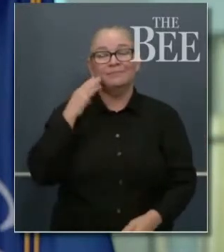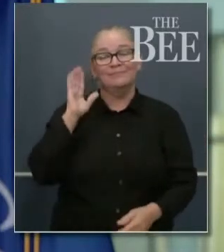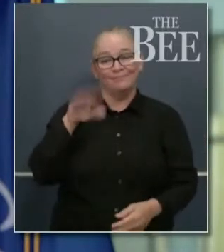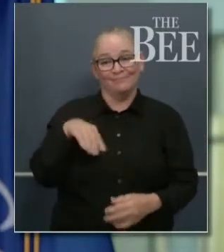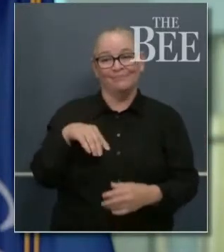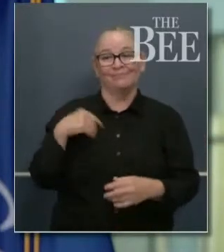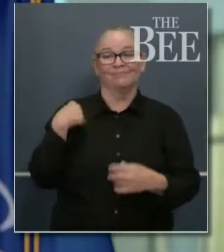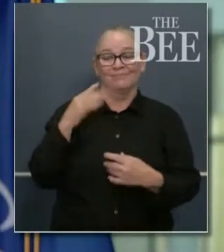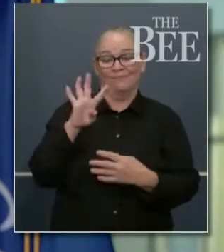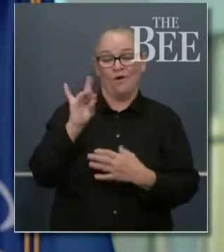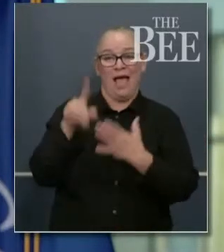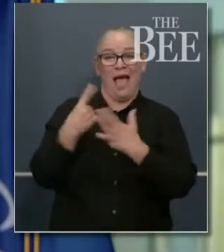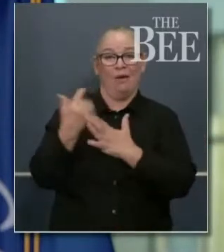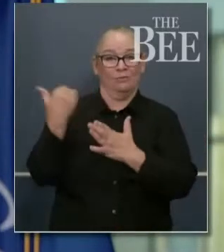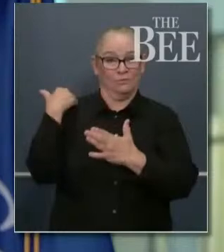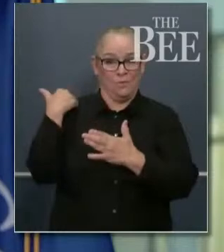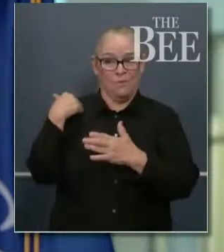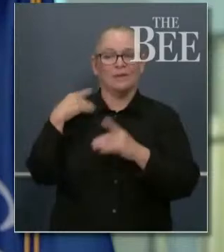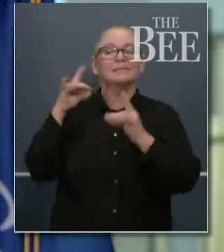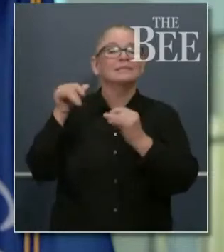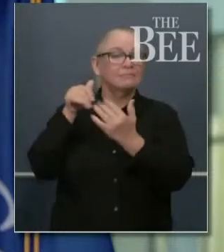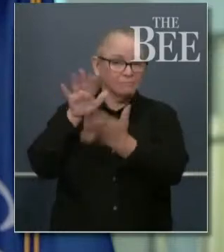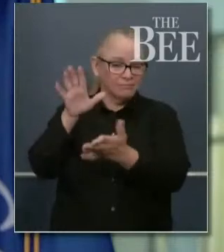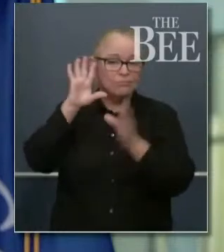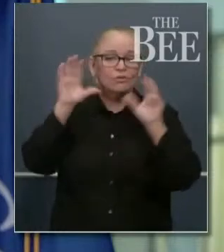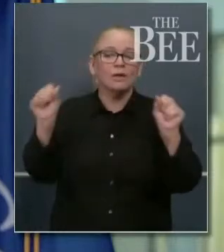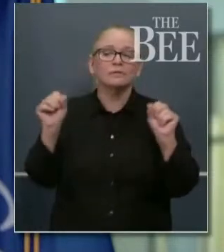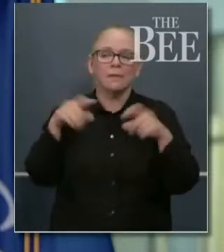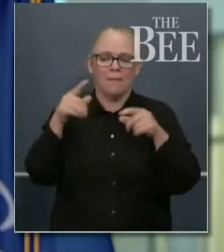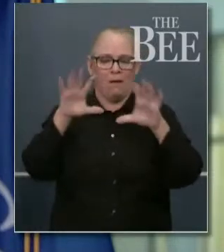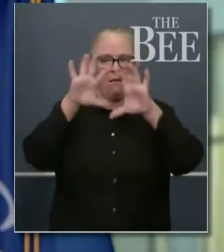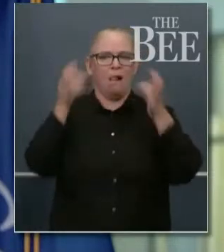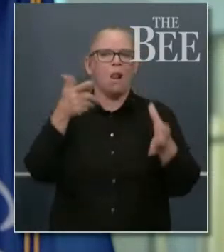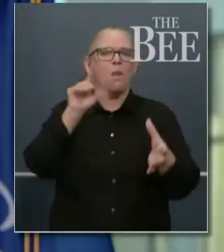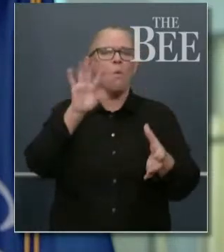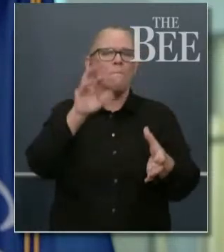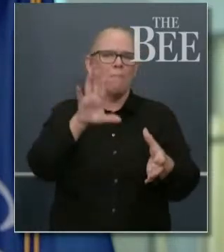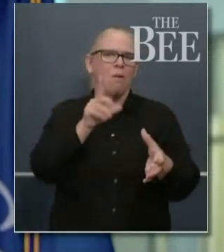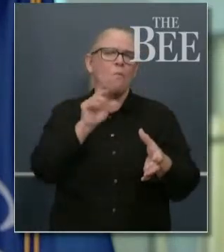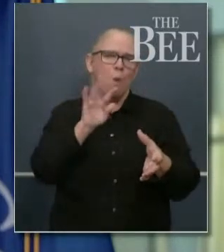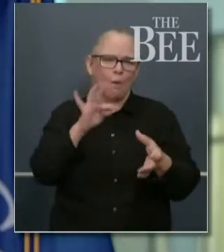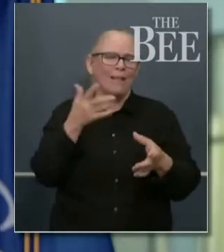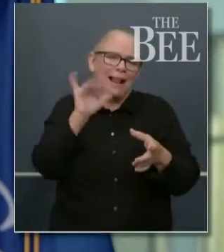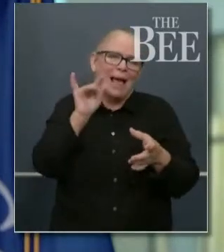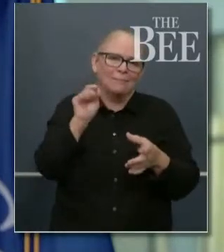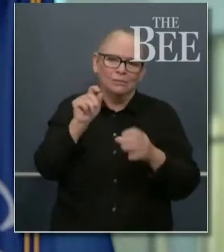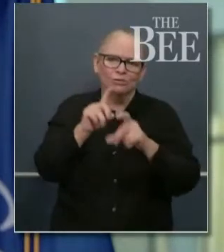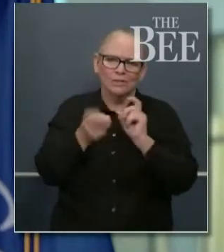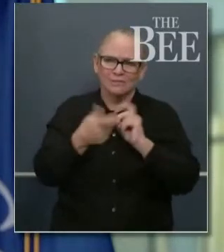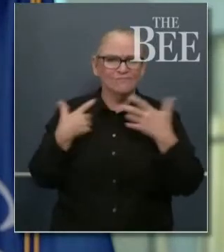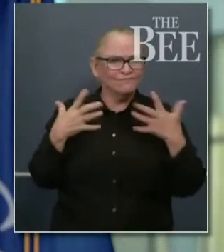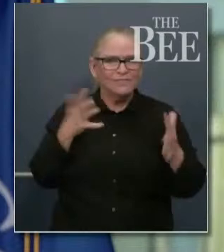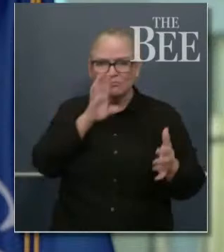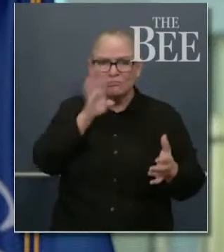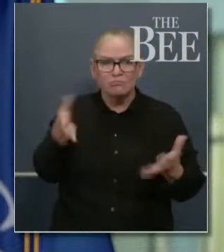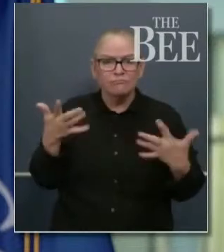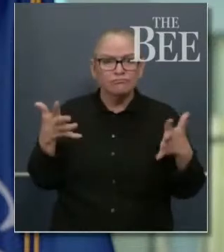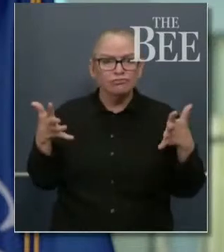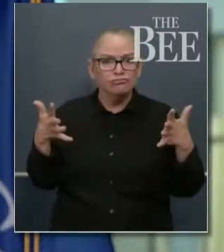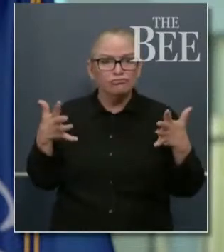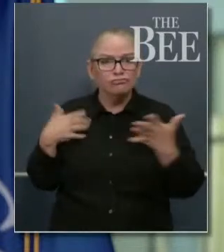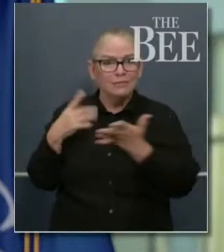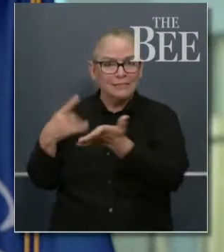on climate change. We did that very, very directly in the presence of the President of the United States. So